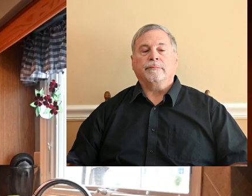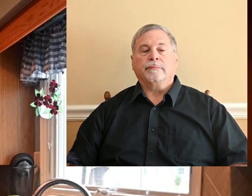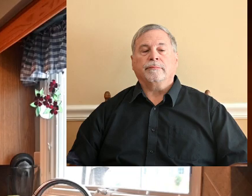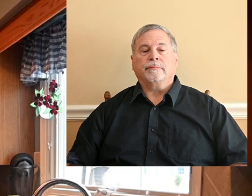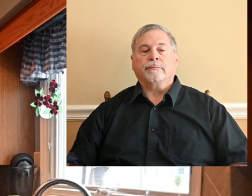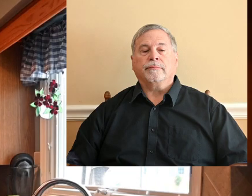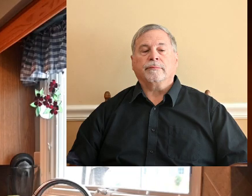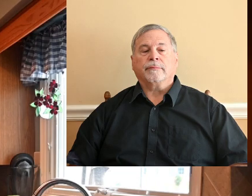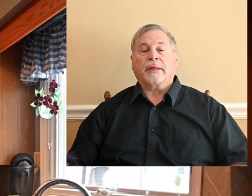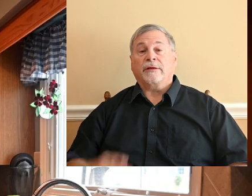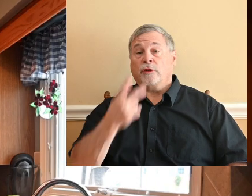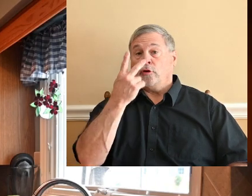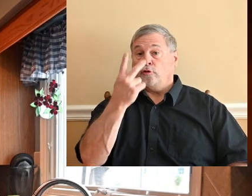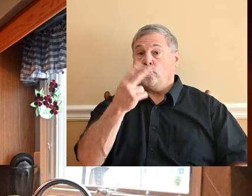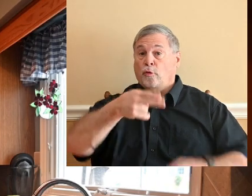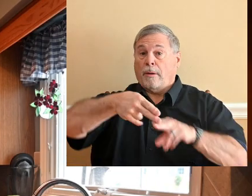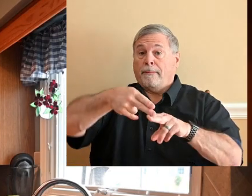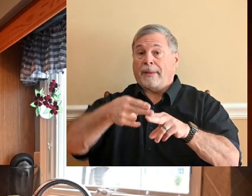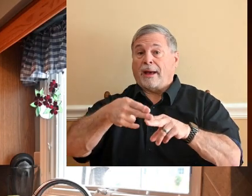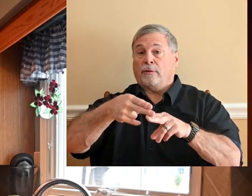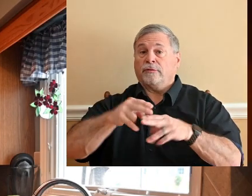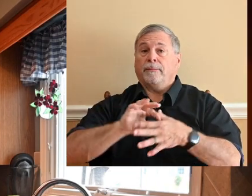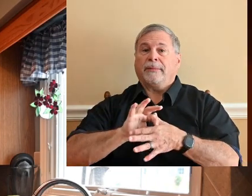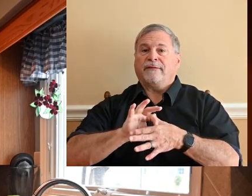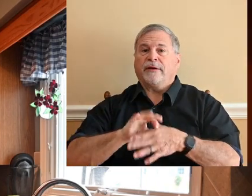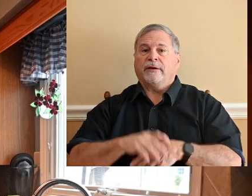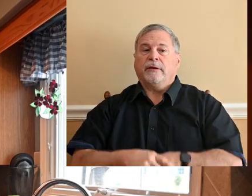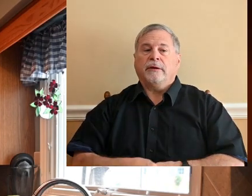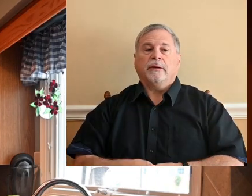This is 2 pounds of beef.